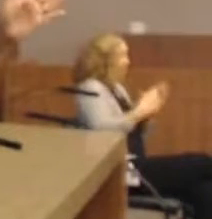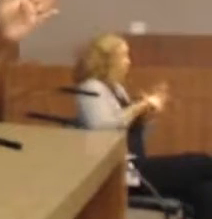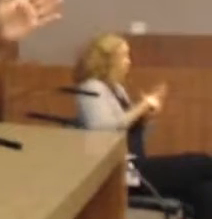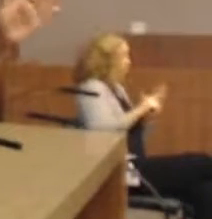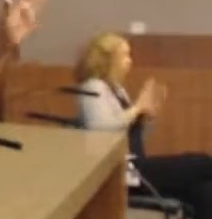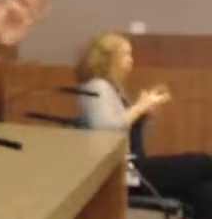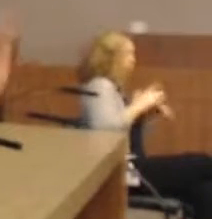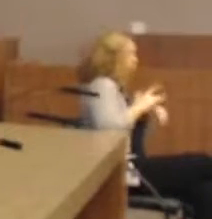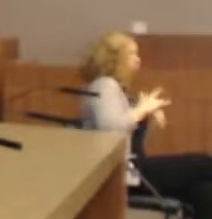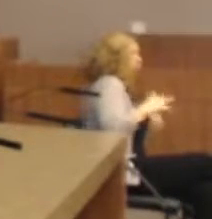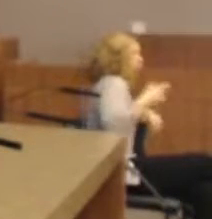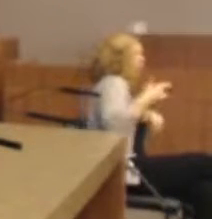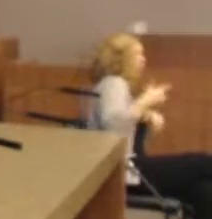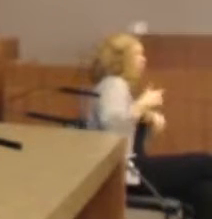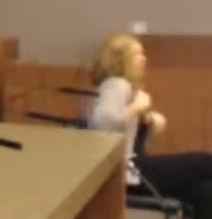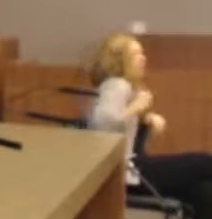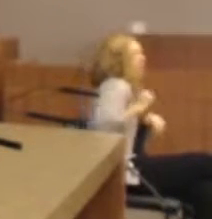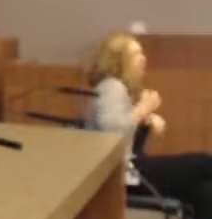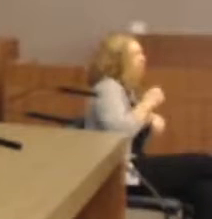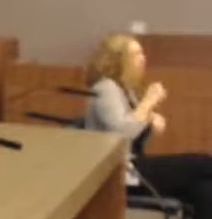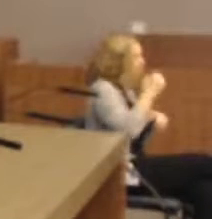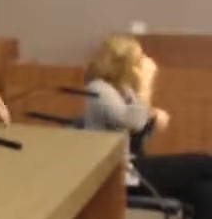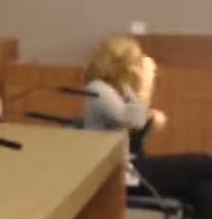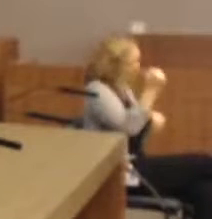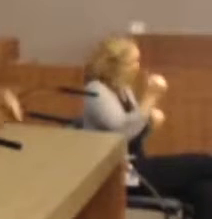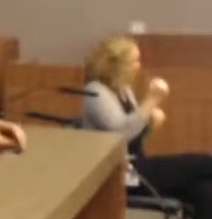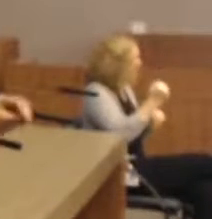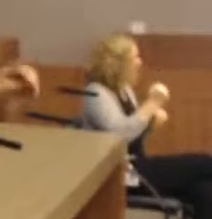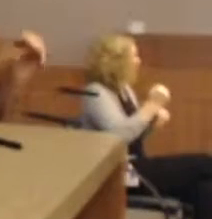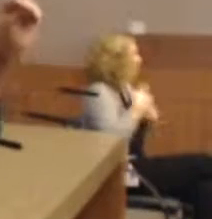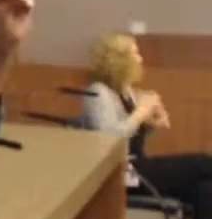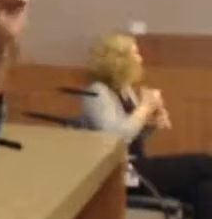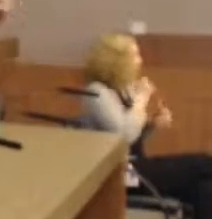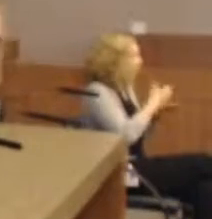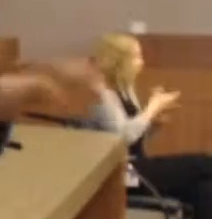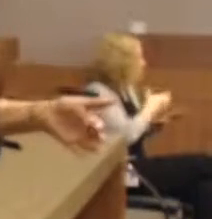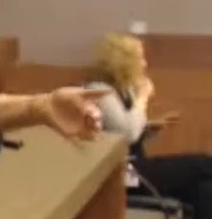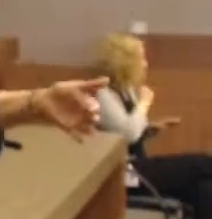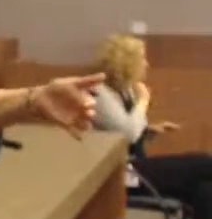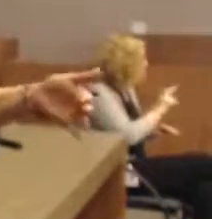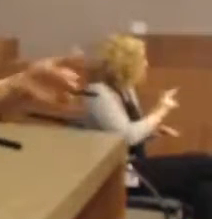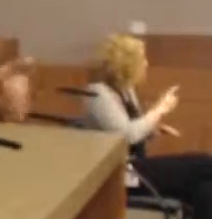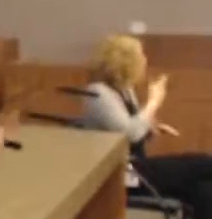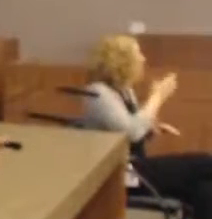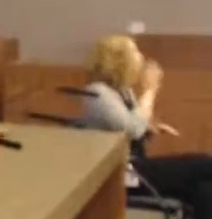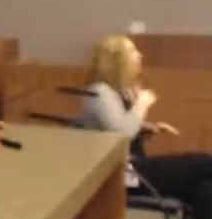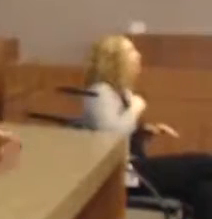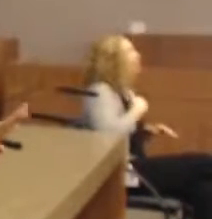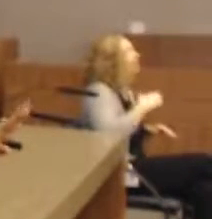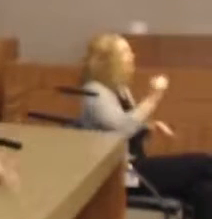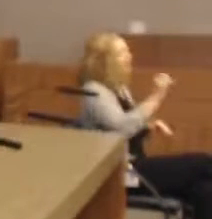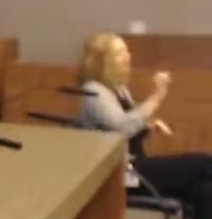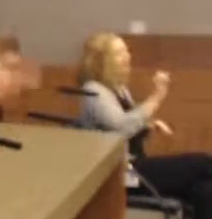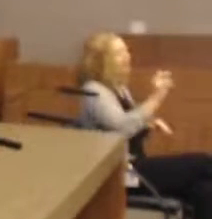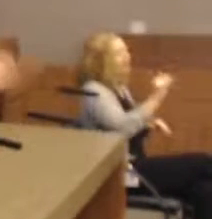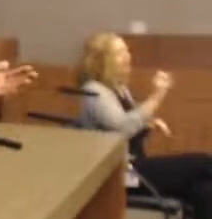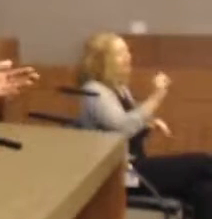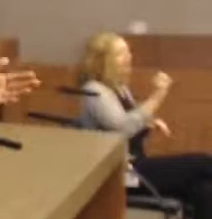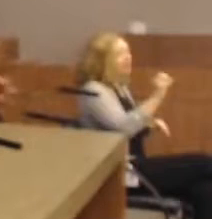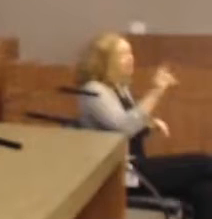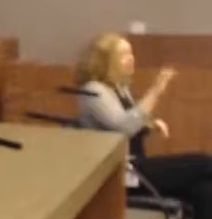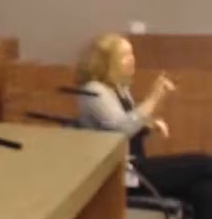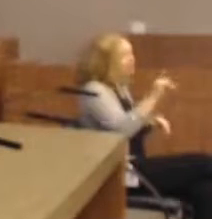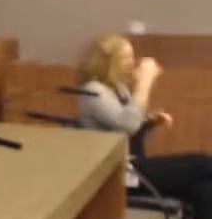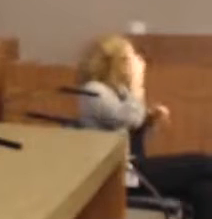age of 2, around the time that you're verbal. That's because you're going to have sensory memories before that, but until you're